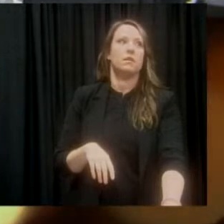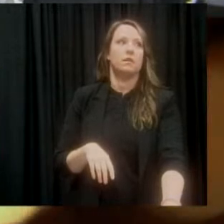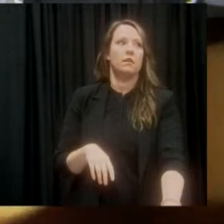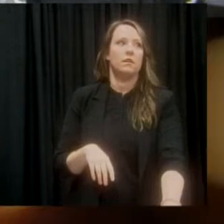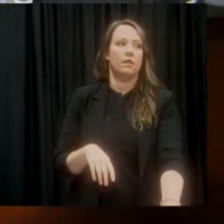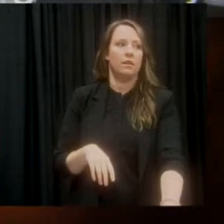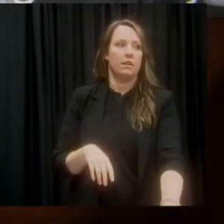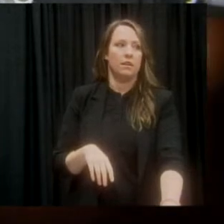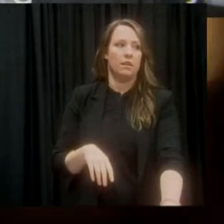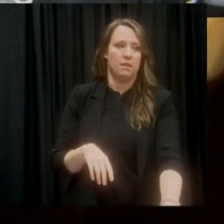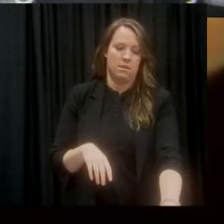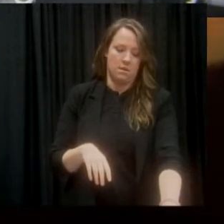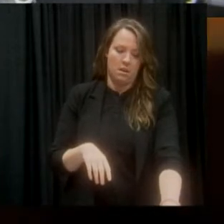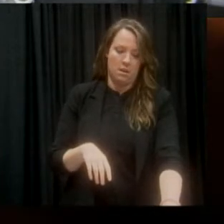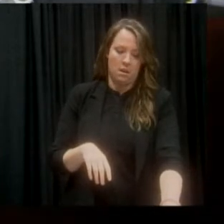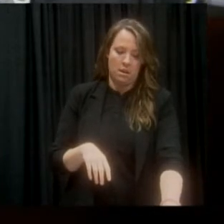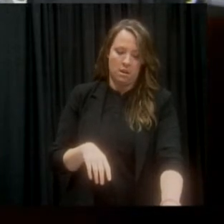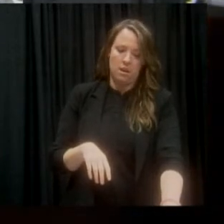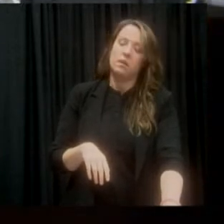Ashton Volman.